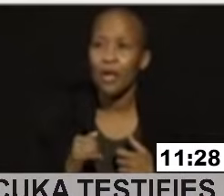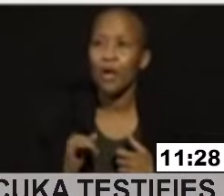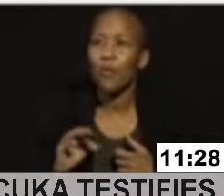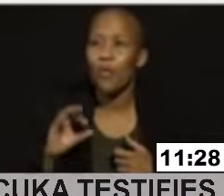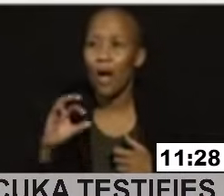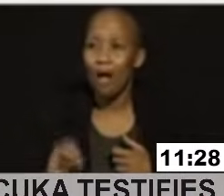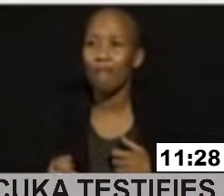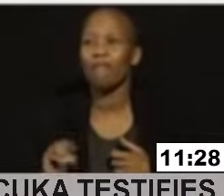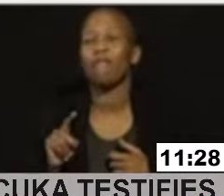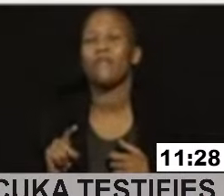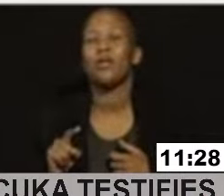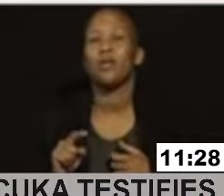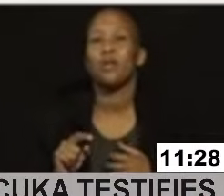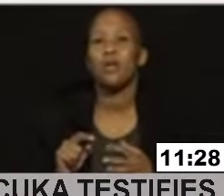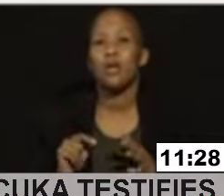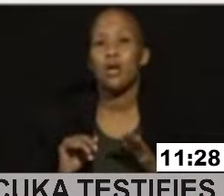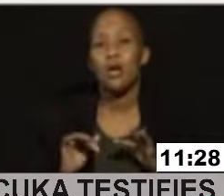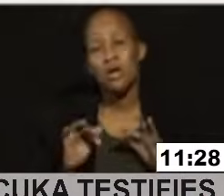that